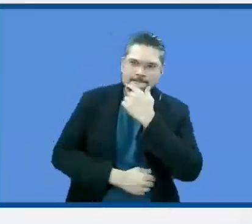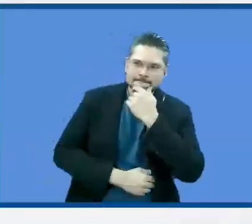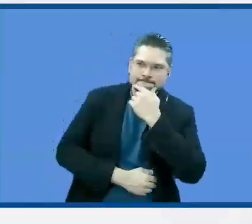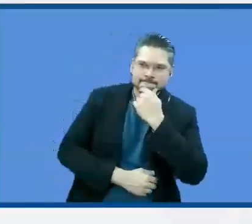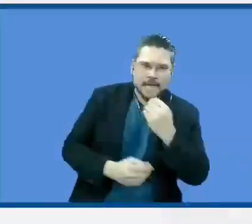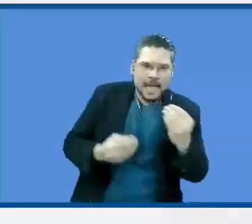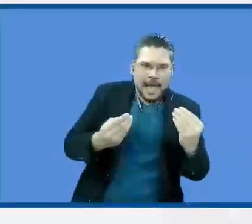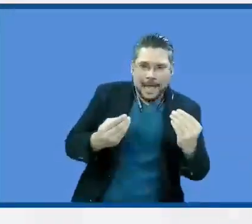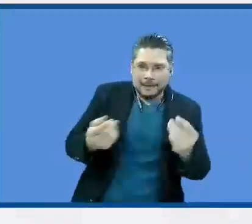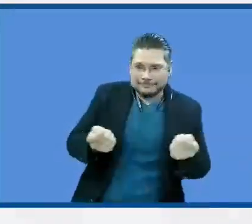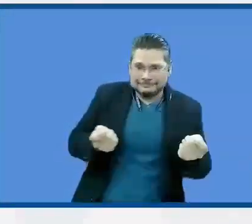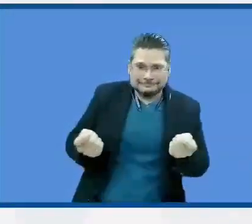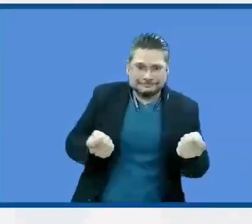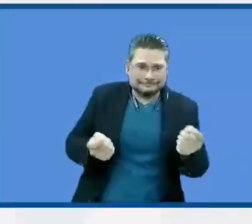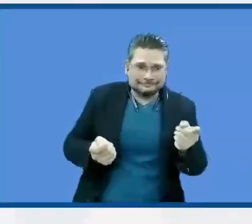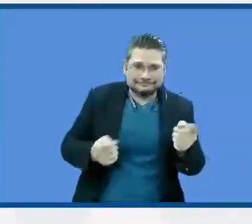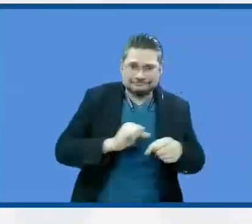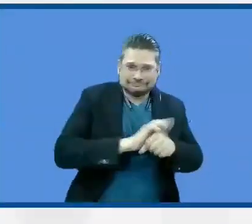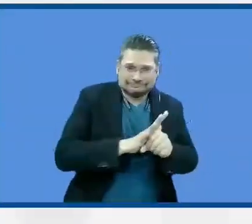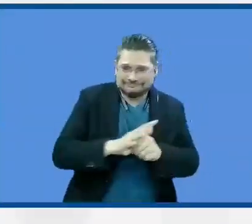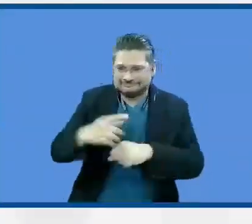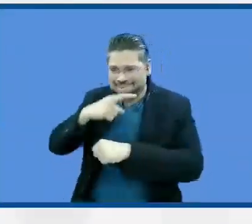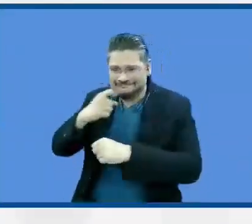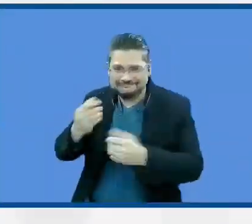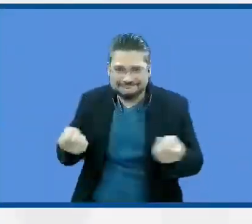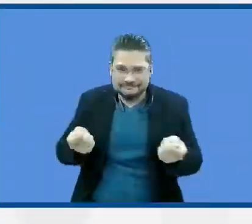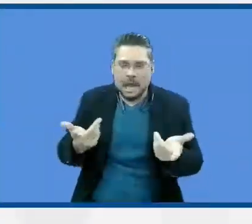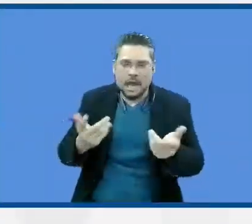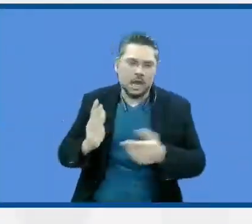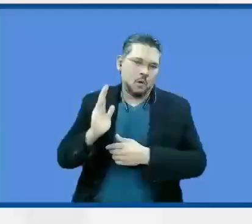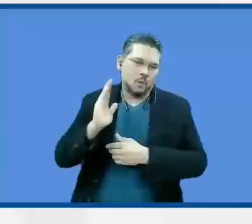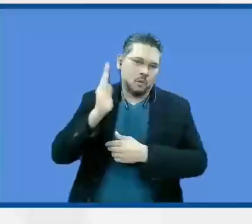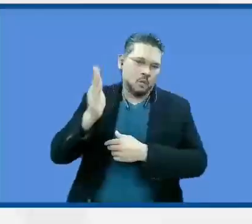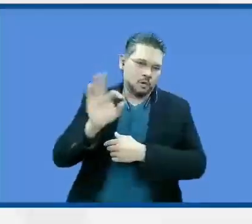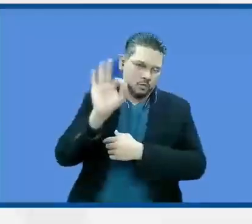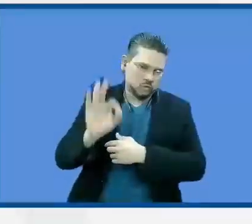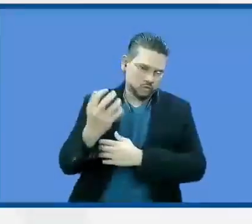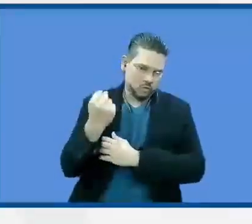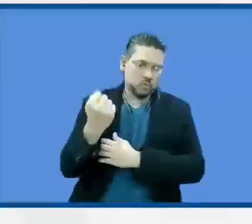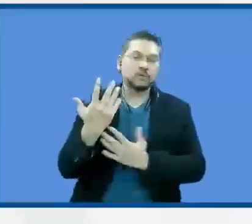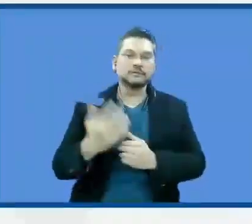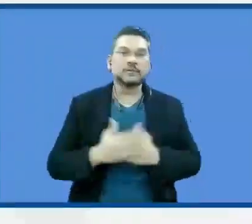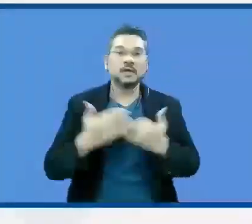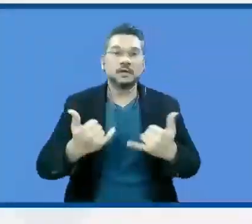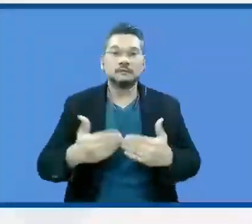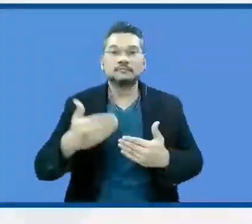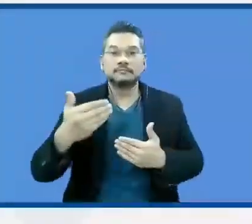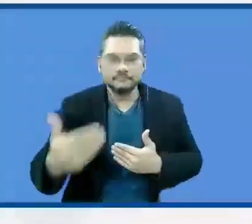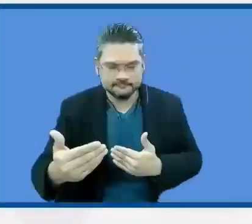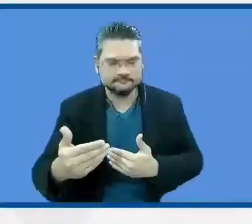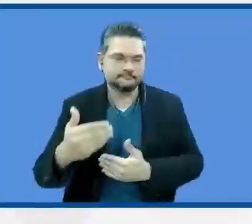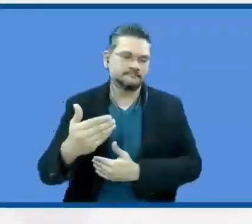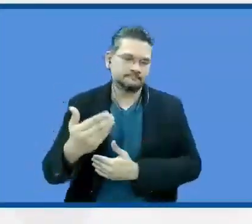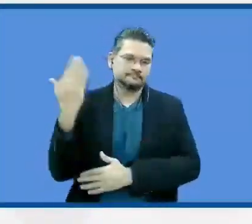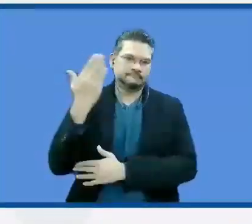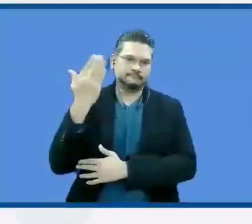But thank you very much. Our next panelist is Dr. Mona Nima. She is the Chief Science